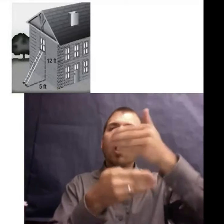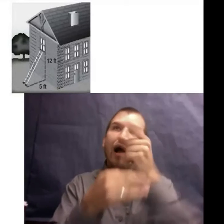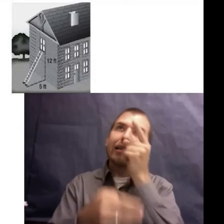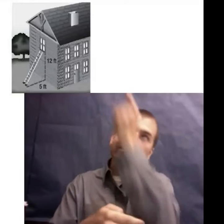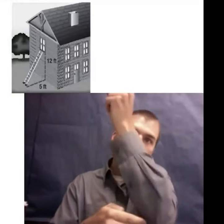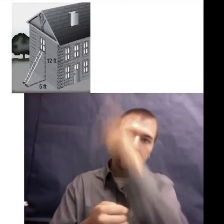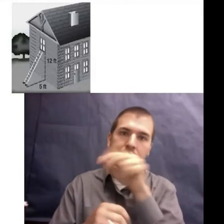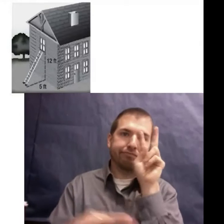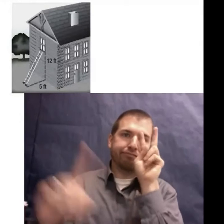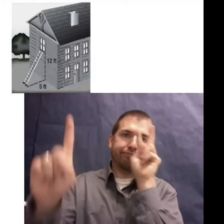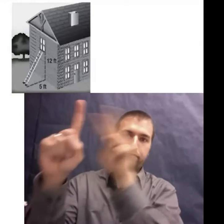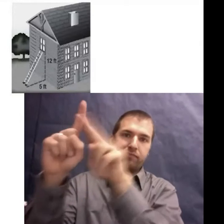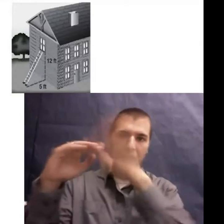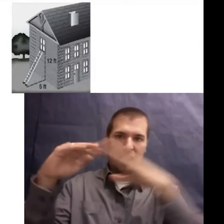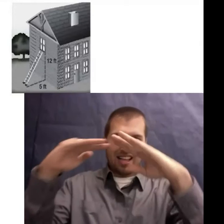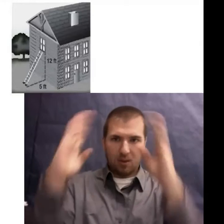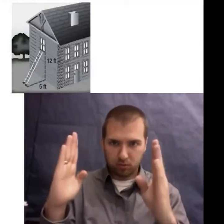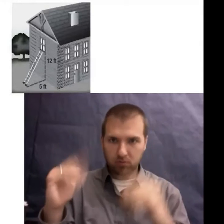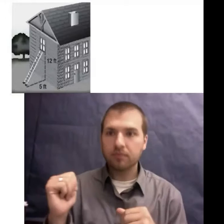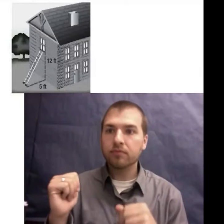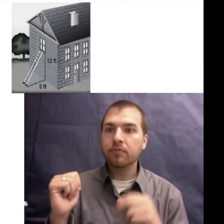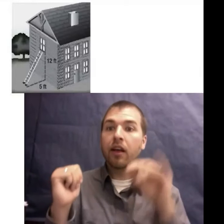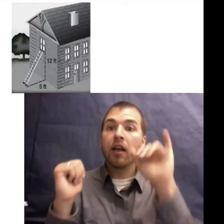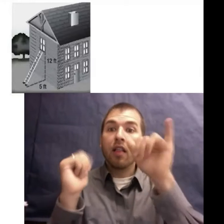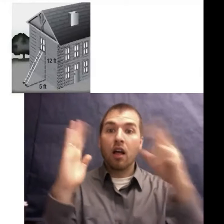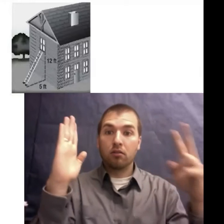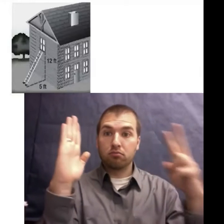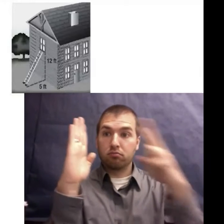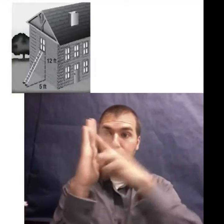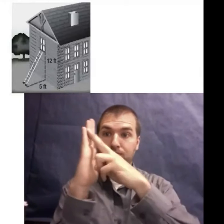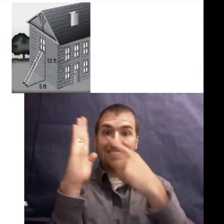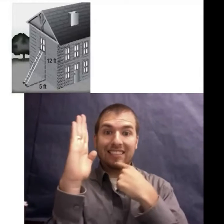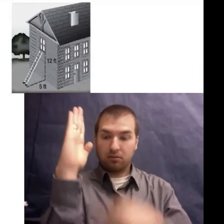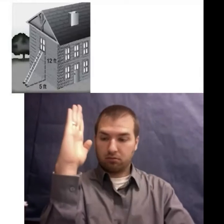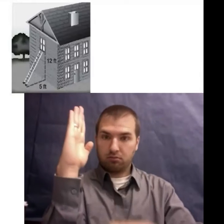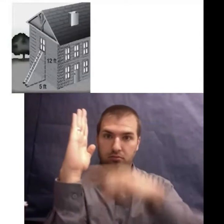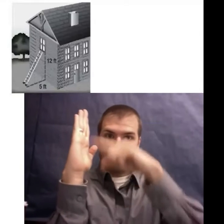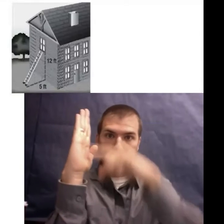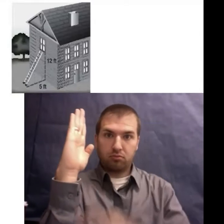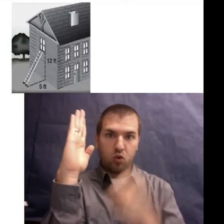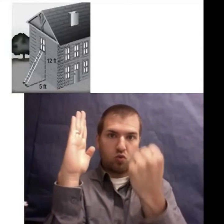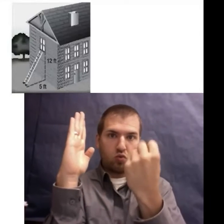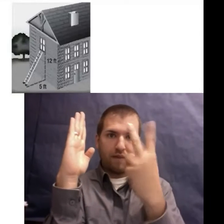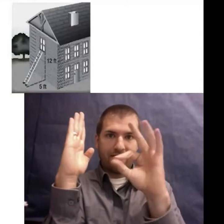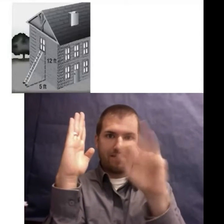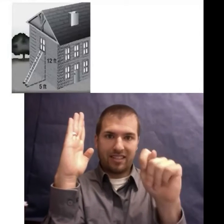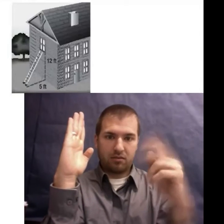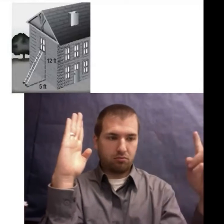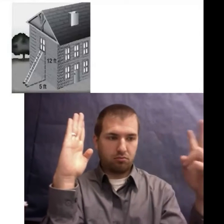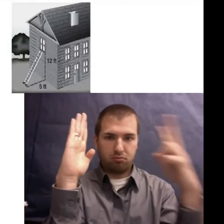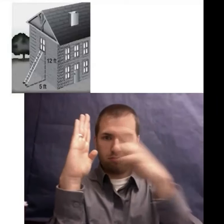Okay, so Damon is locked out of his house with the only open window on the second floor, 12 feet above the ground. He